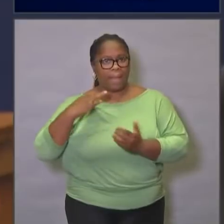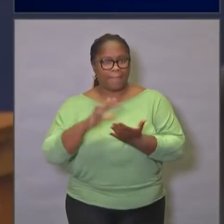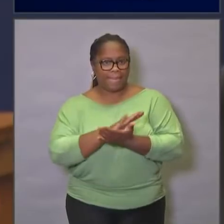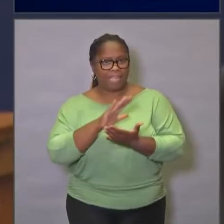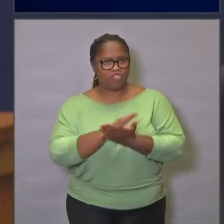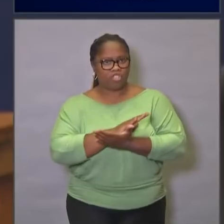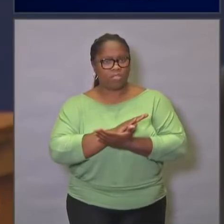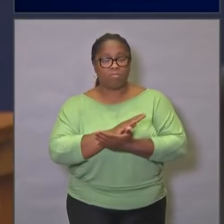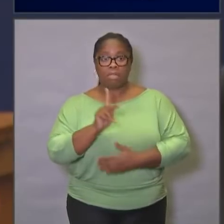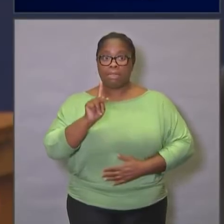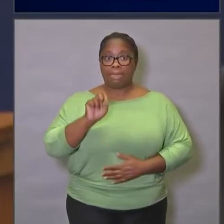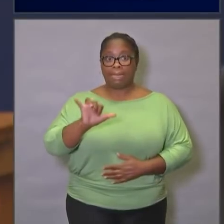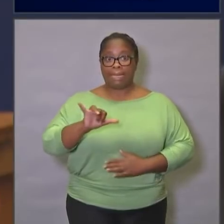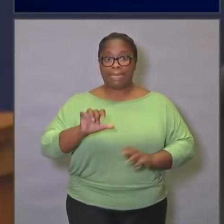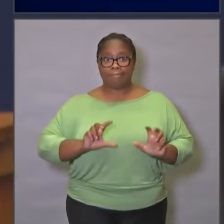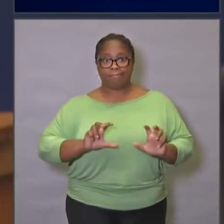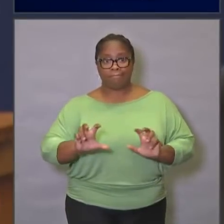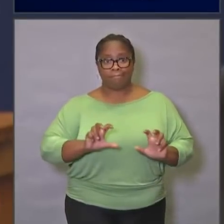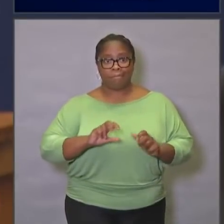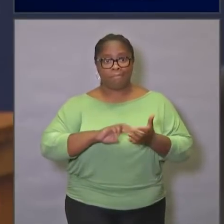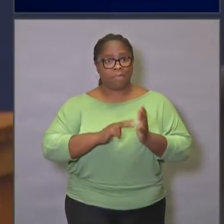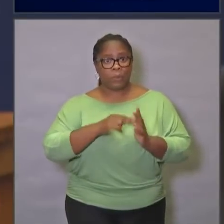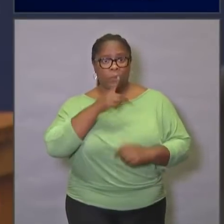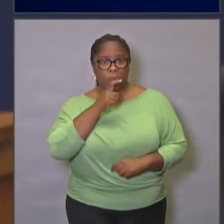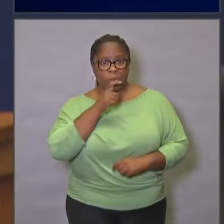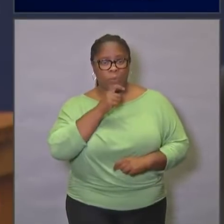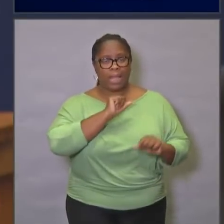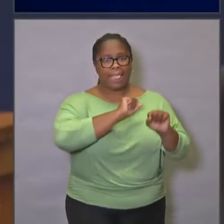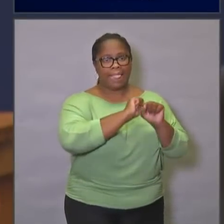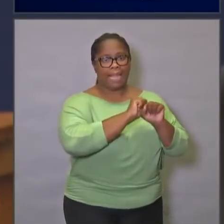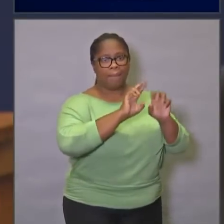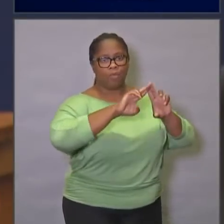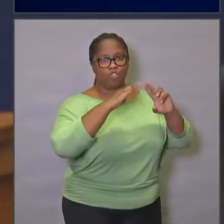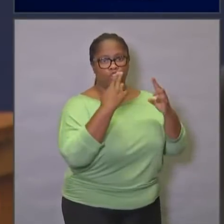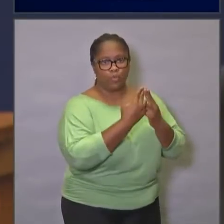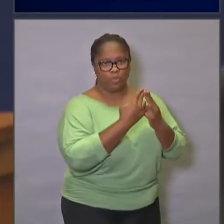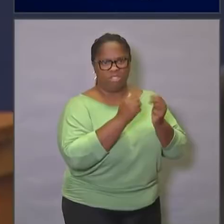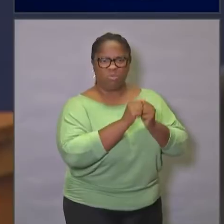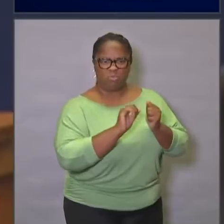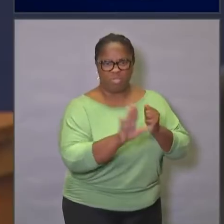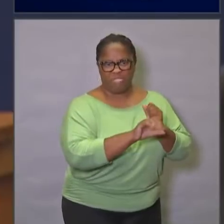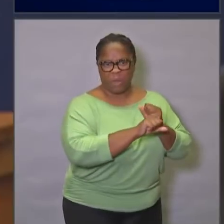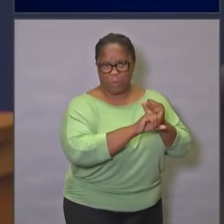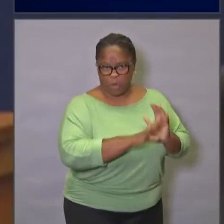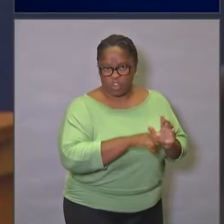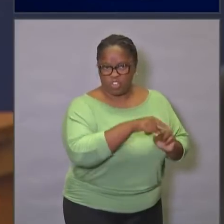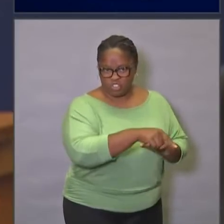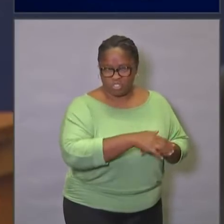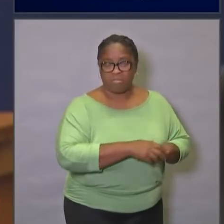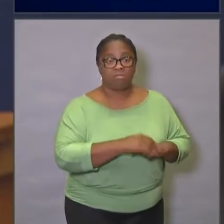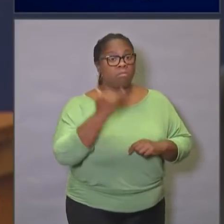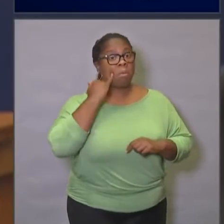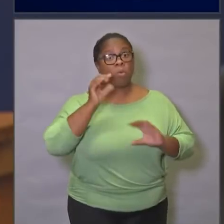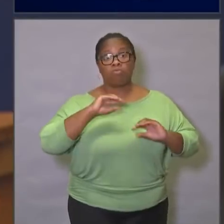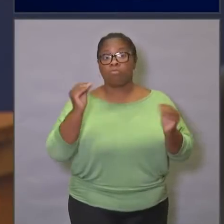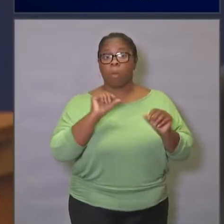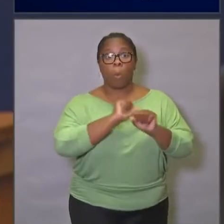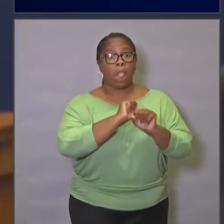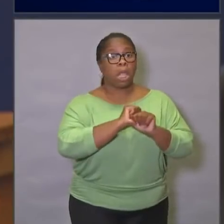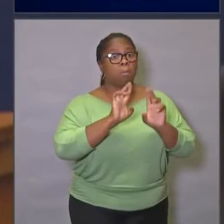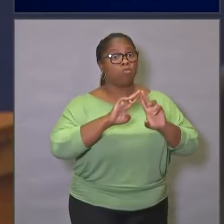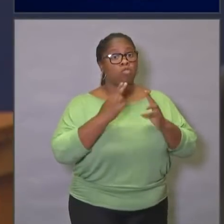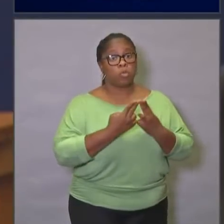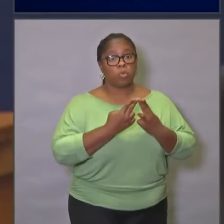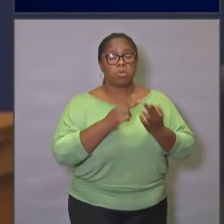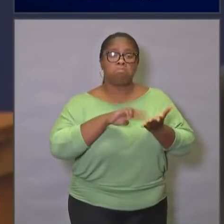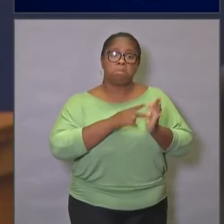need to submit letters include all labor unions with workers at the schools that are reopening. If there's no labor unions, it's